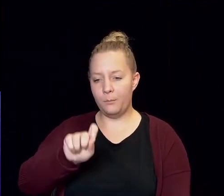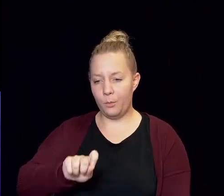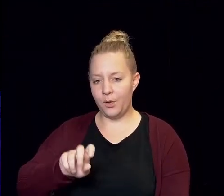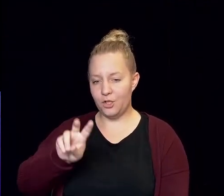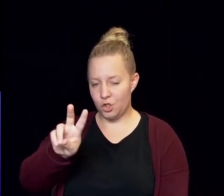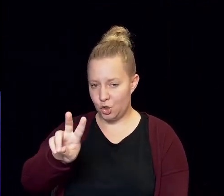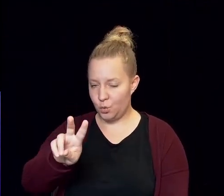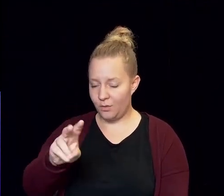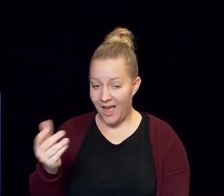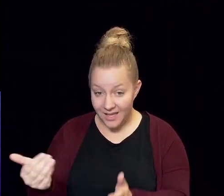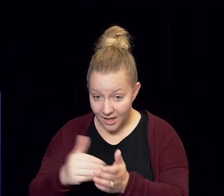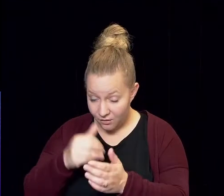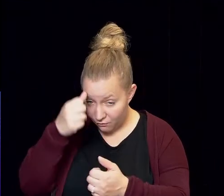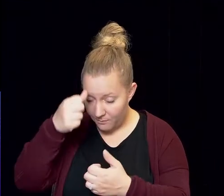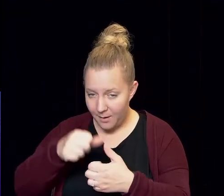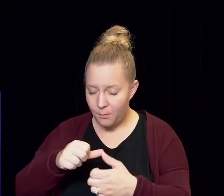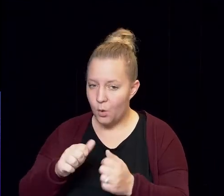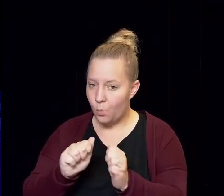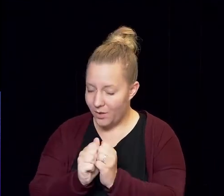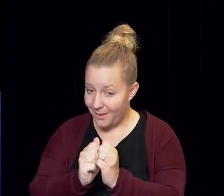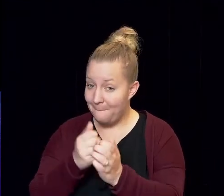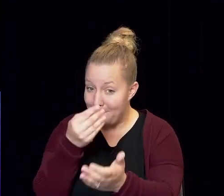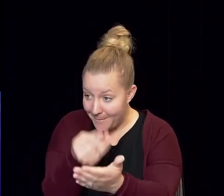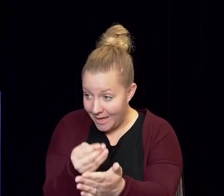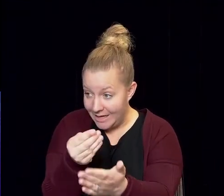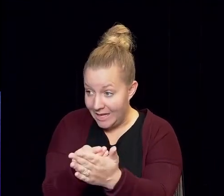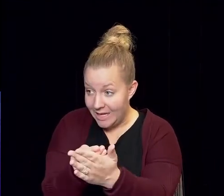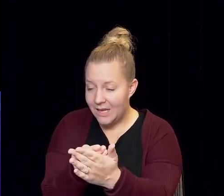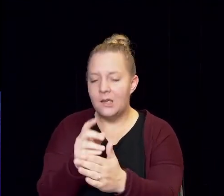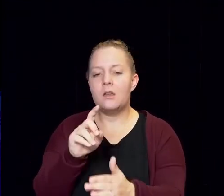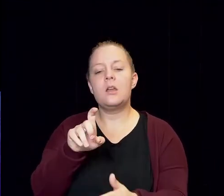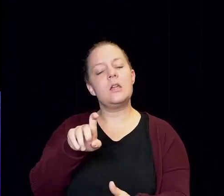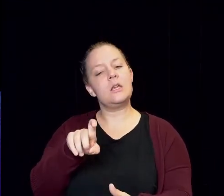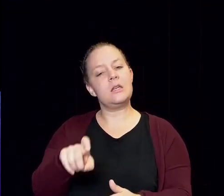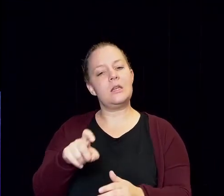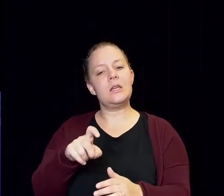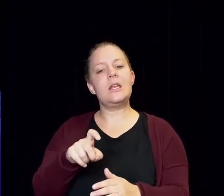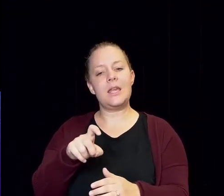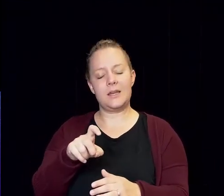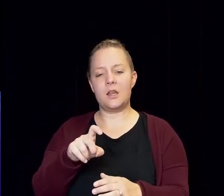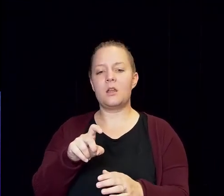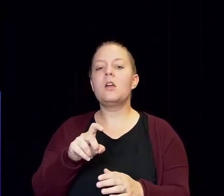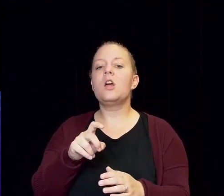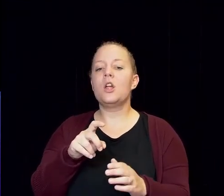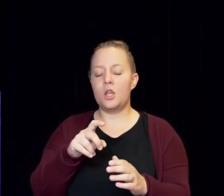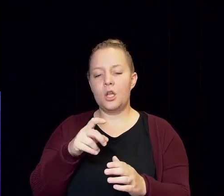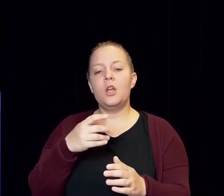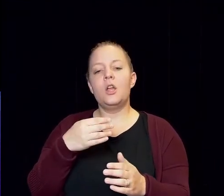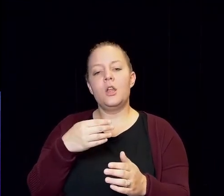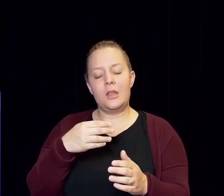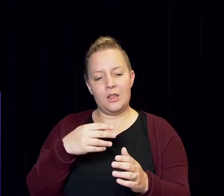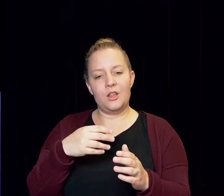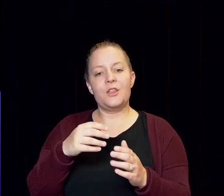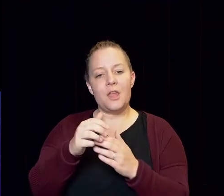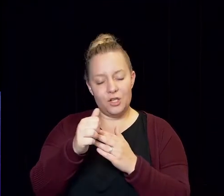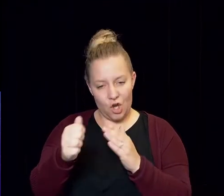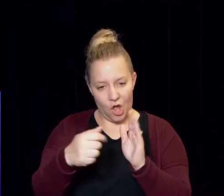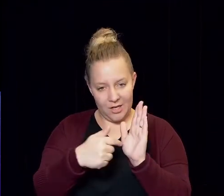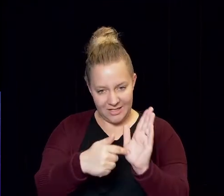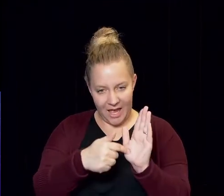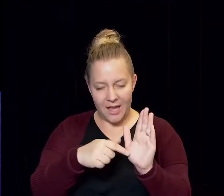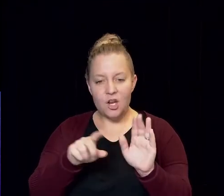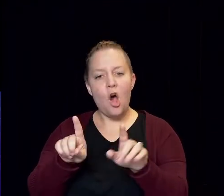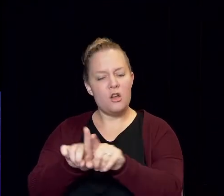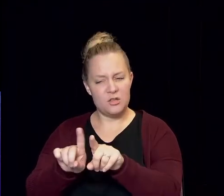1.2. So again, remember with dollars, I know that I definitely need that dollar amount or that dollar sign, but then we also need a number,